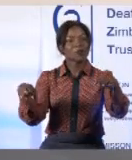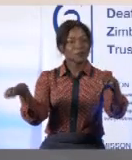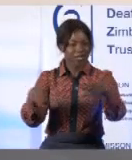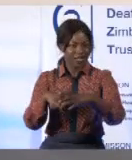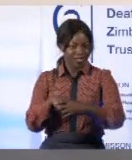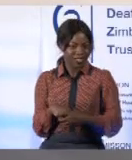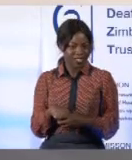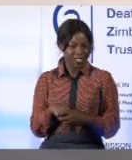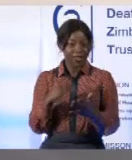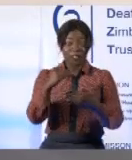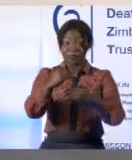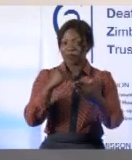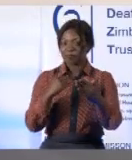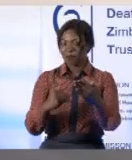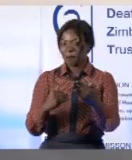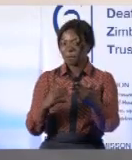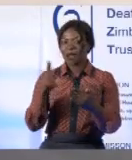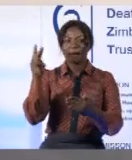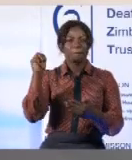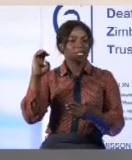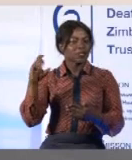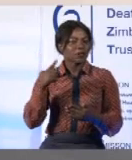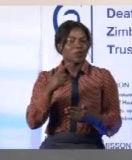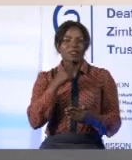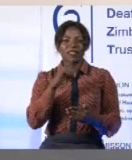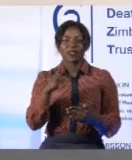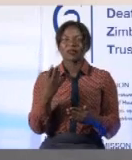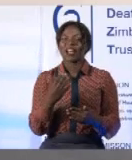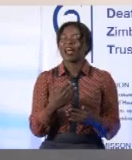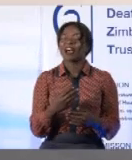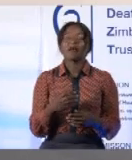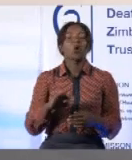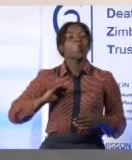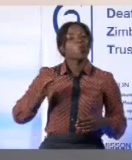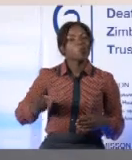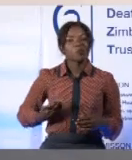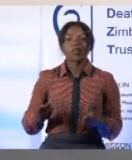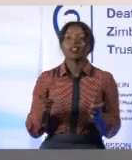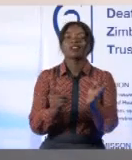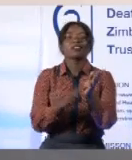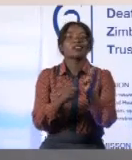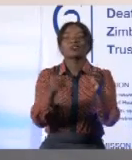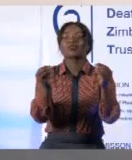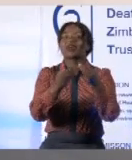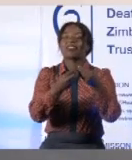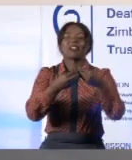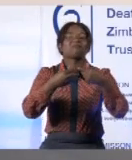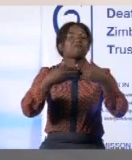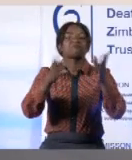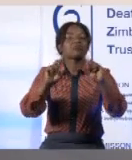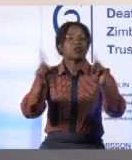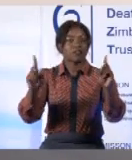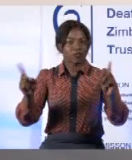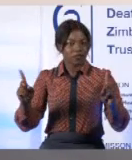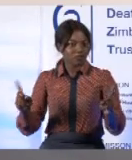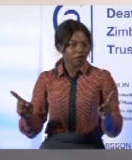McDonald had told us that he has several, and he classifies them depending on whether it's this one wants to be serious and he plays along. What about